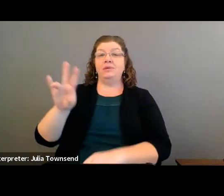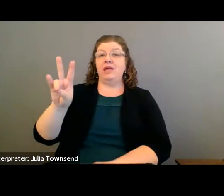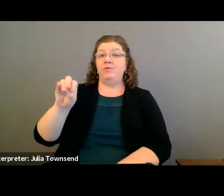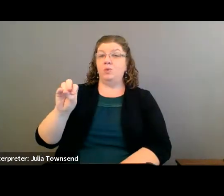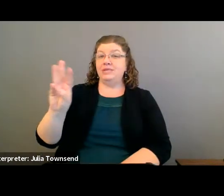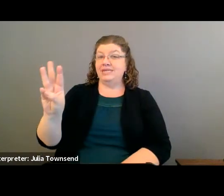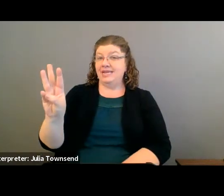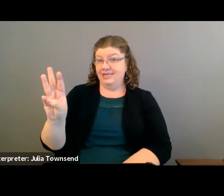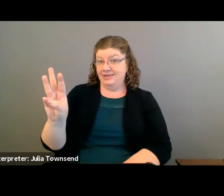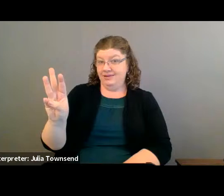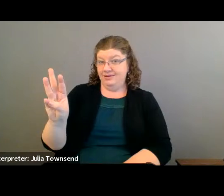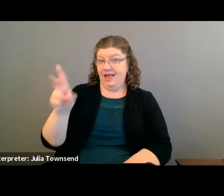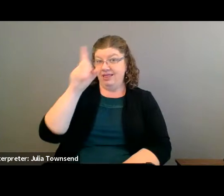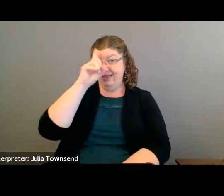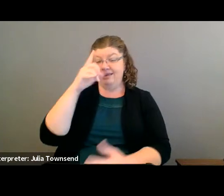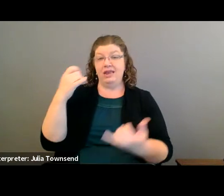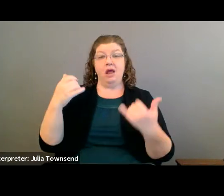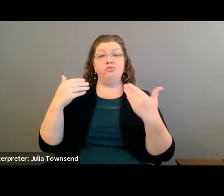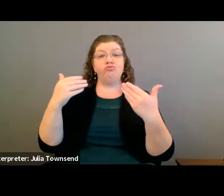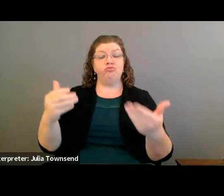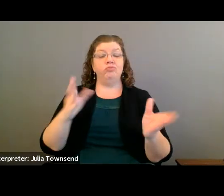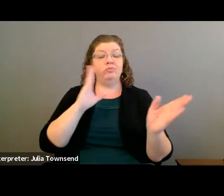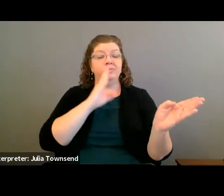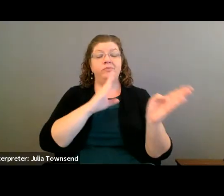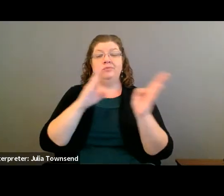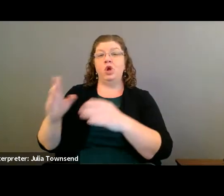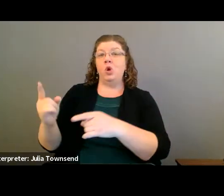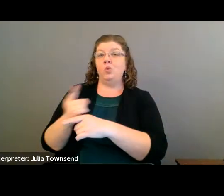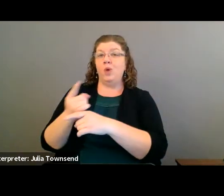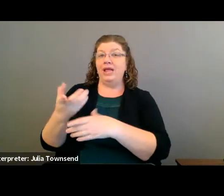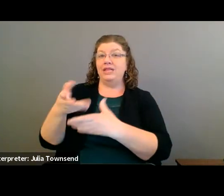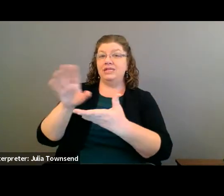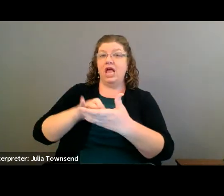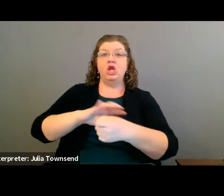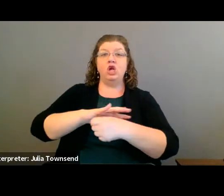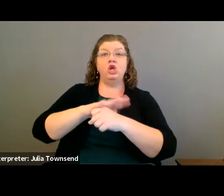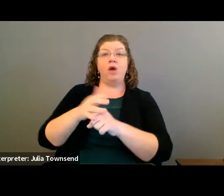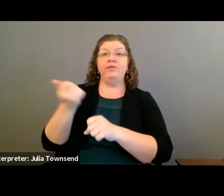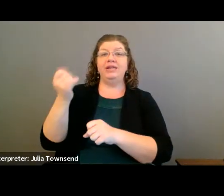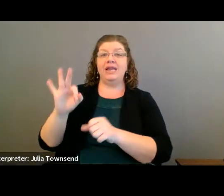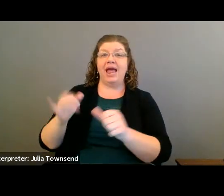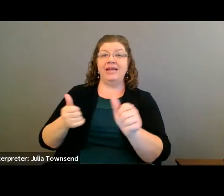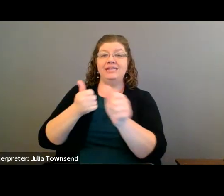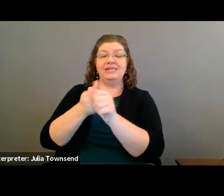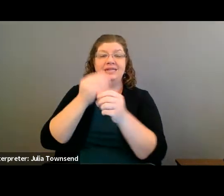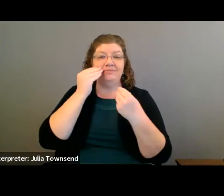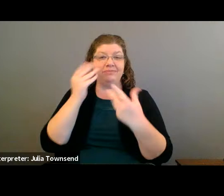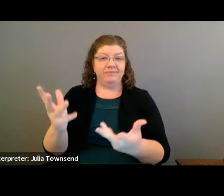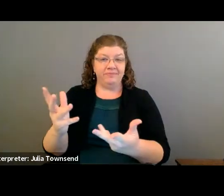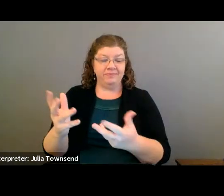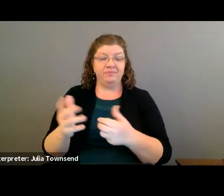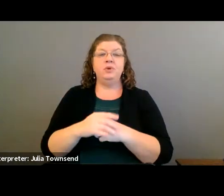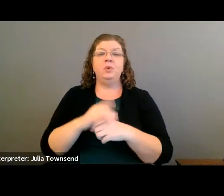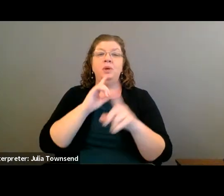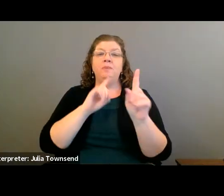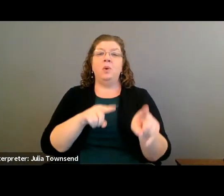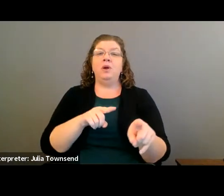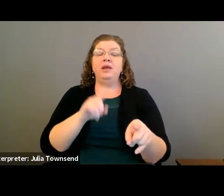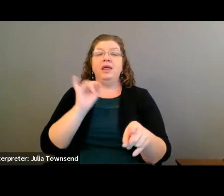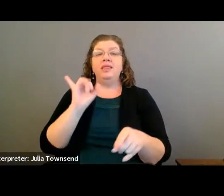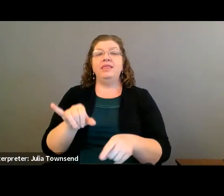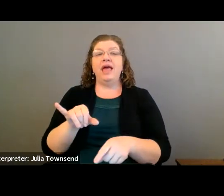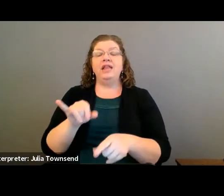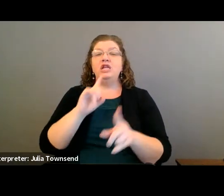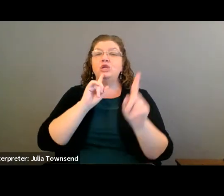7:06, I think it is time to move on to our regularly scheduled COVID-19 report. And it is report